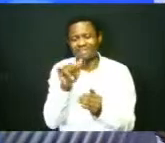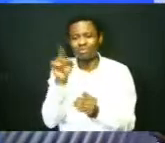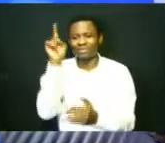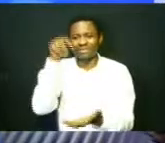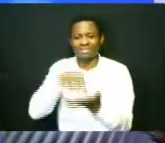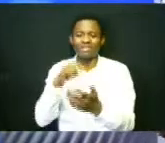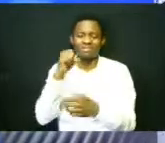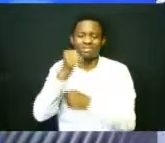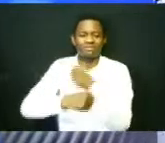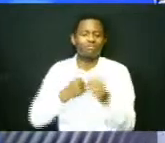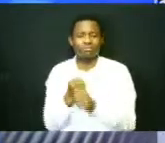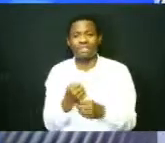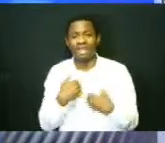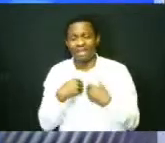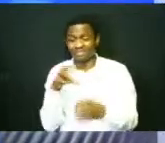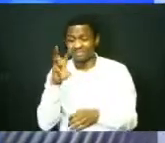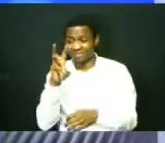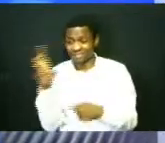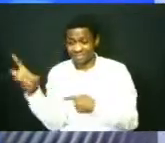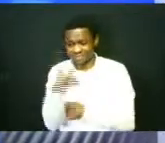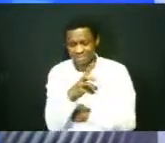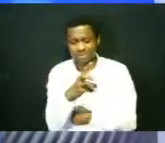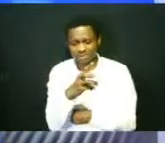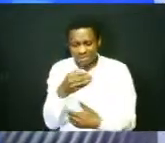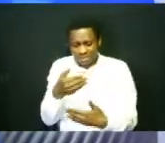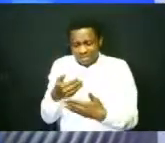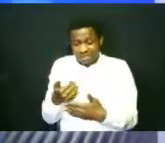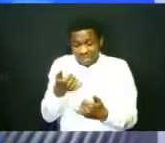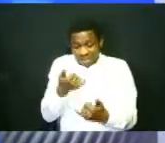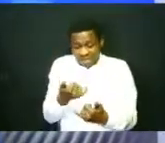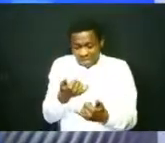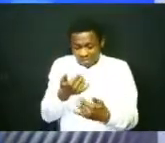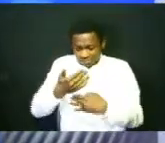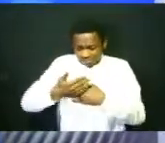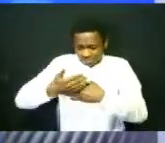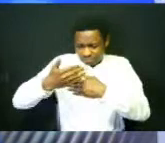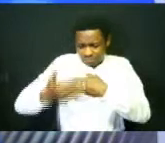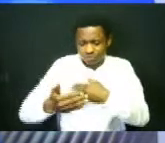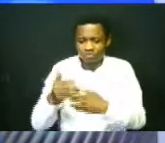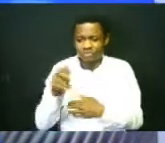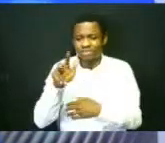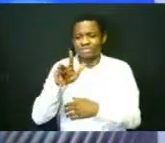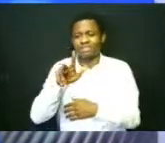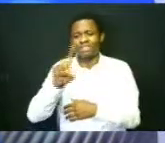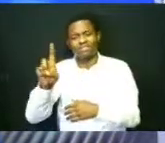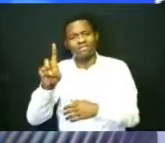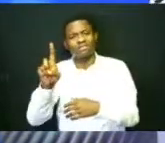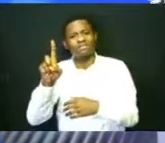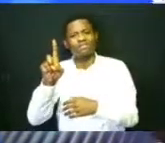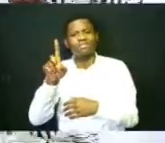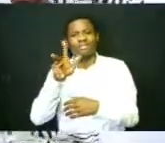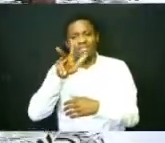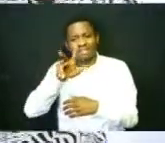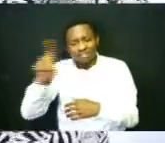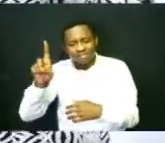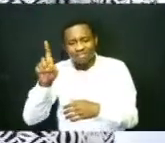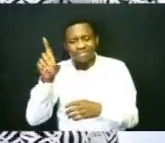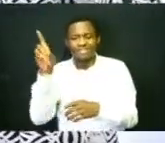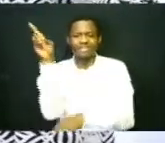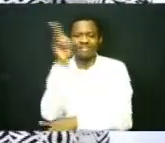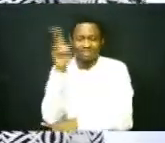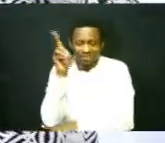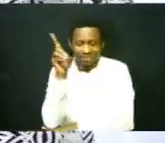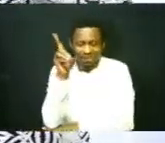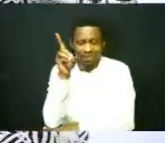31st December, God will answer your prayer. And once it's answered, that is favor that has located you. Say ye kanso obi anyo